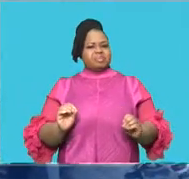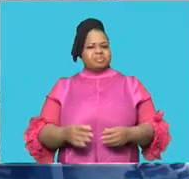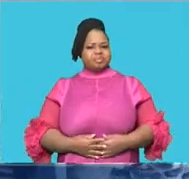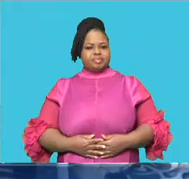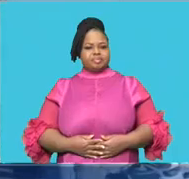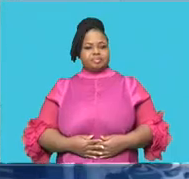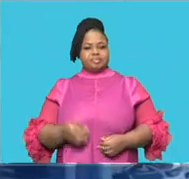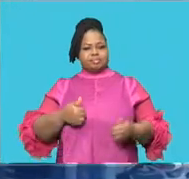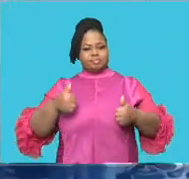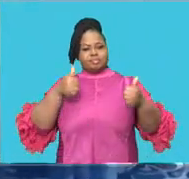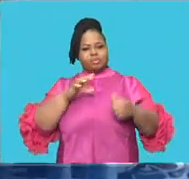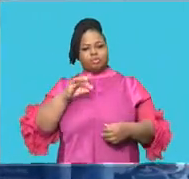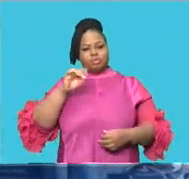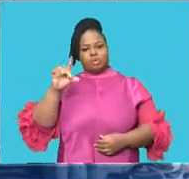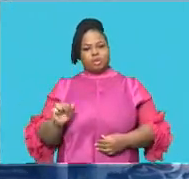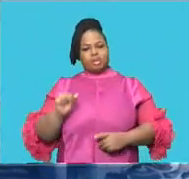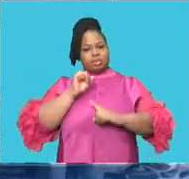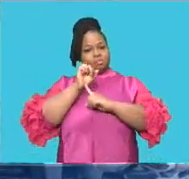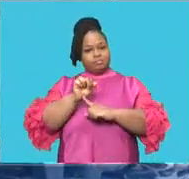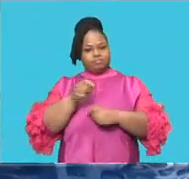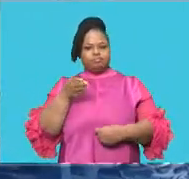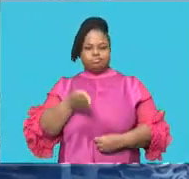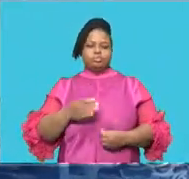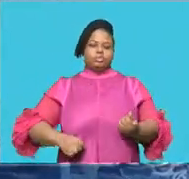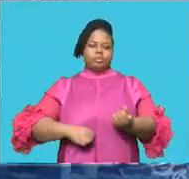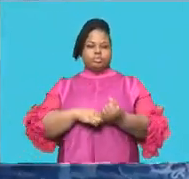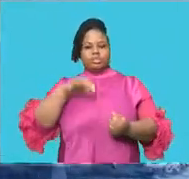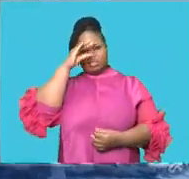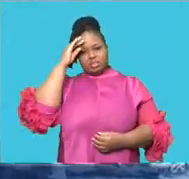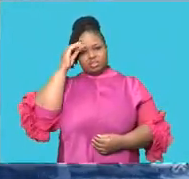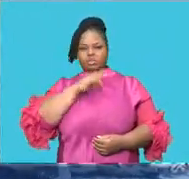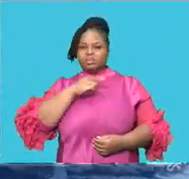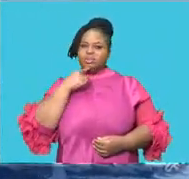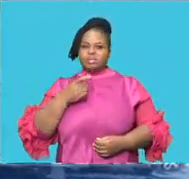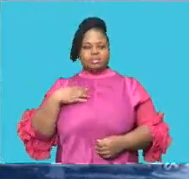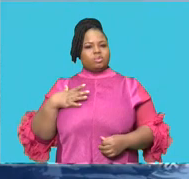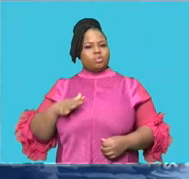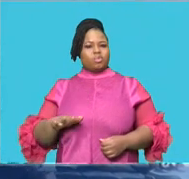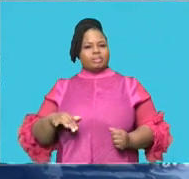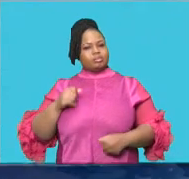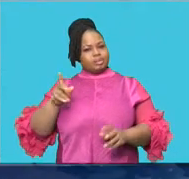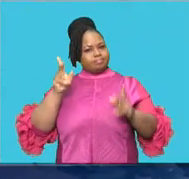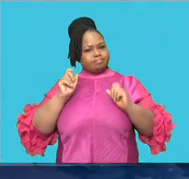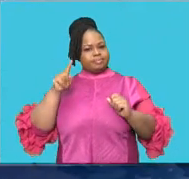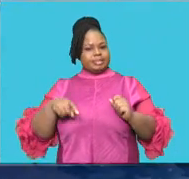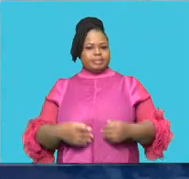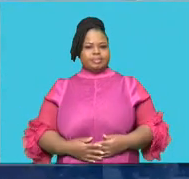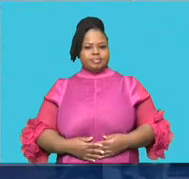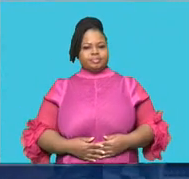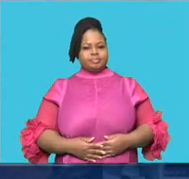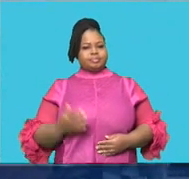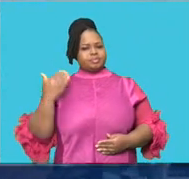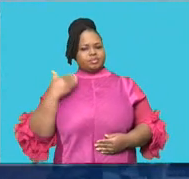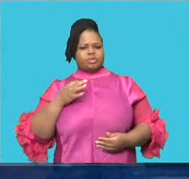The officials of Operation Dodula have come to support the nurses because they don't want their cries to fall on deaf ears. Upon that